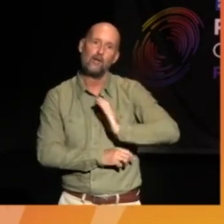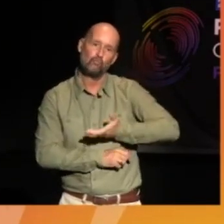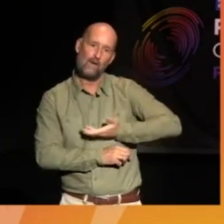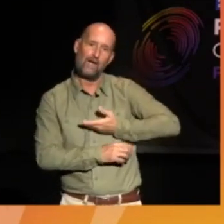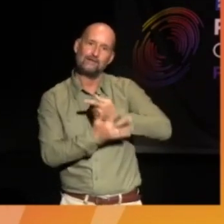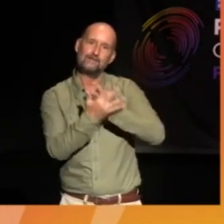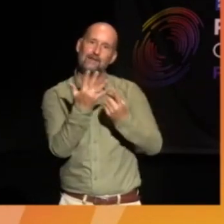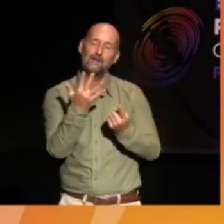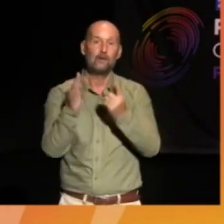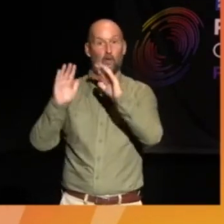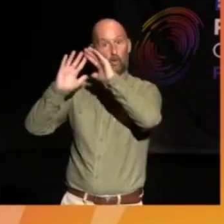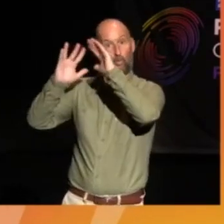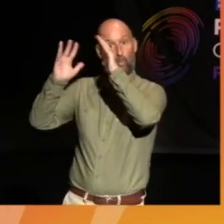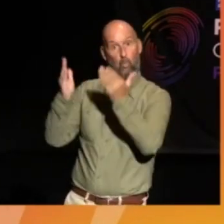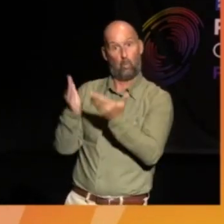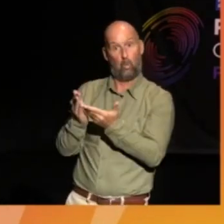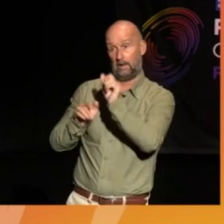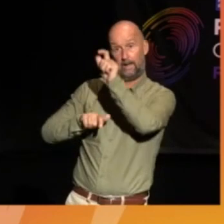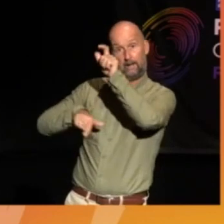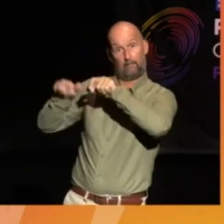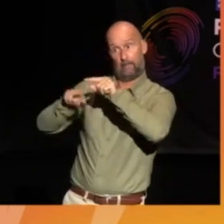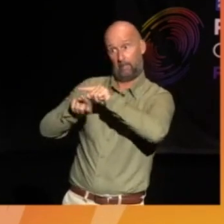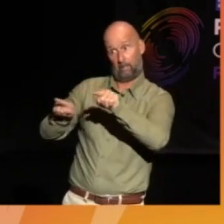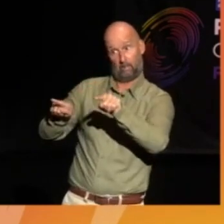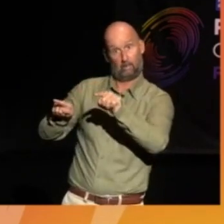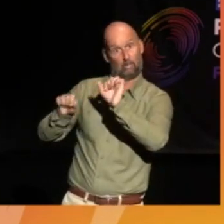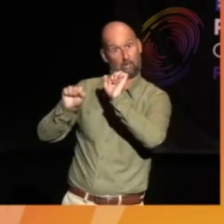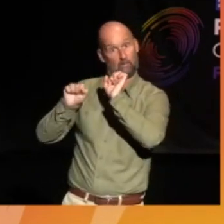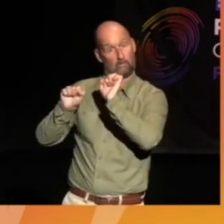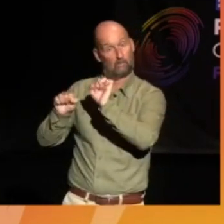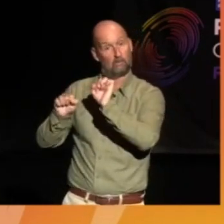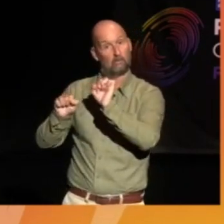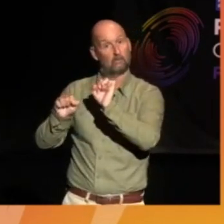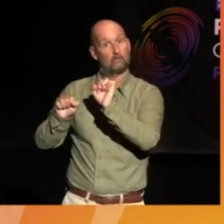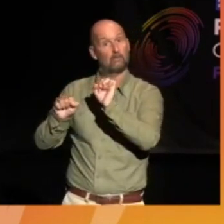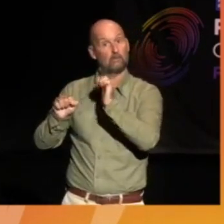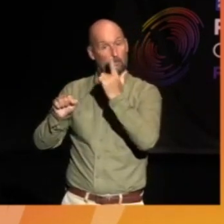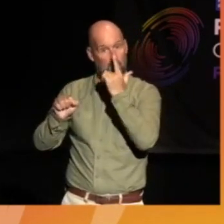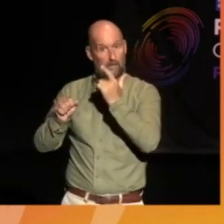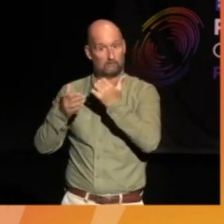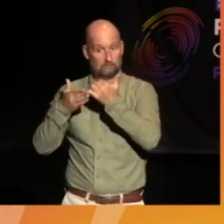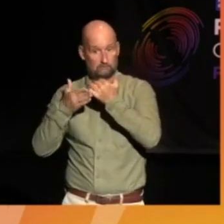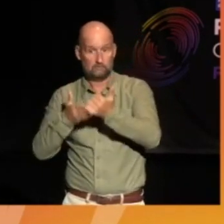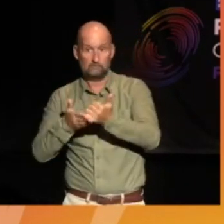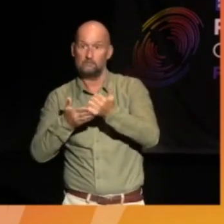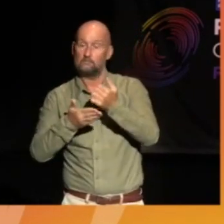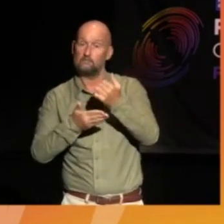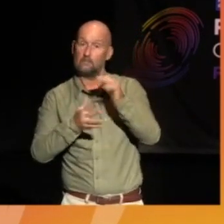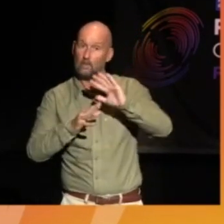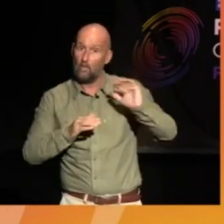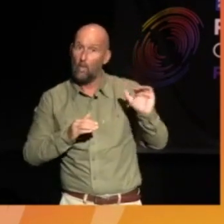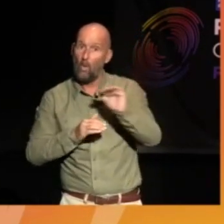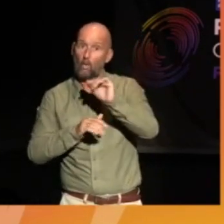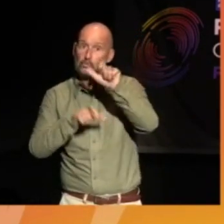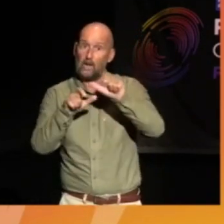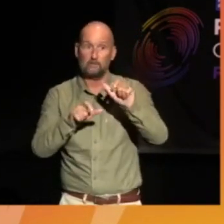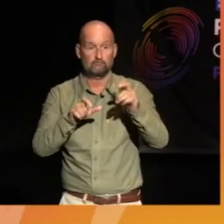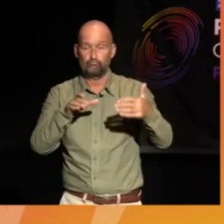all around the world can and build a world where every child can live